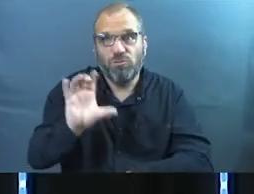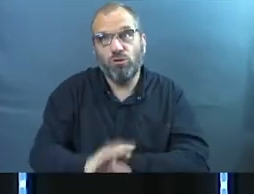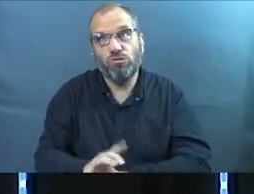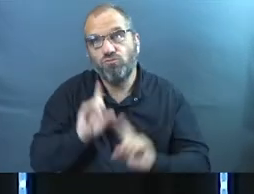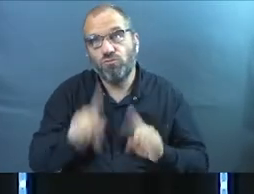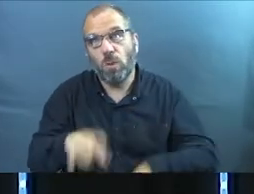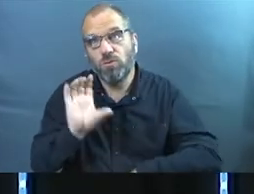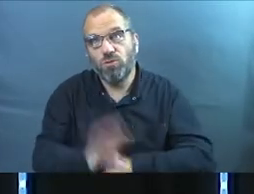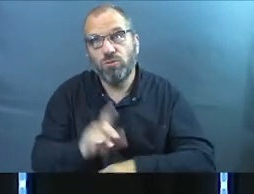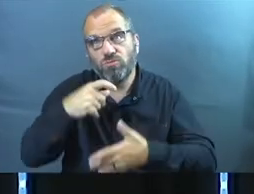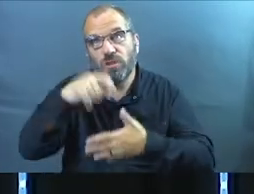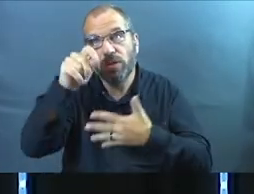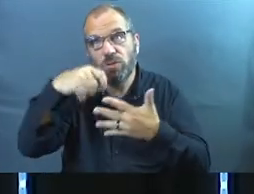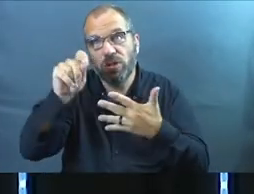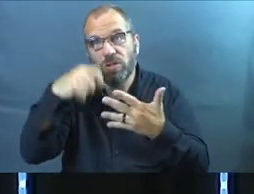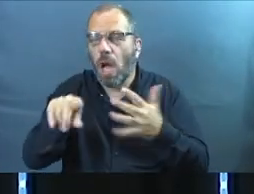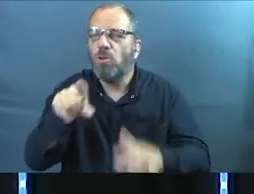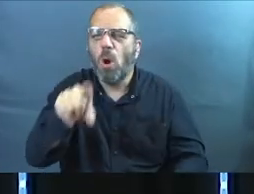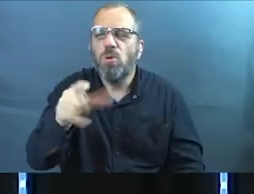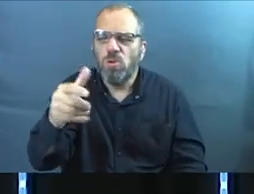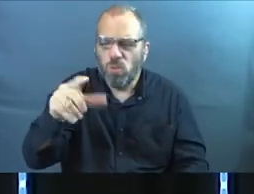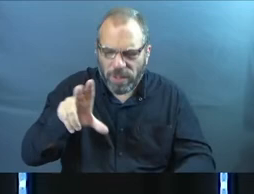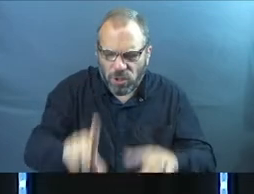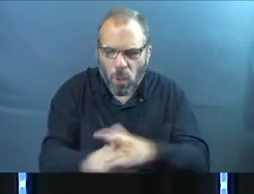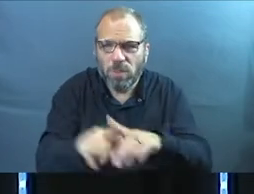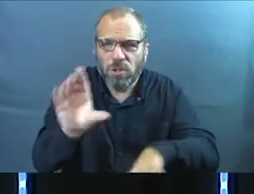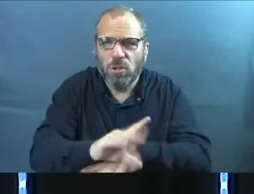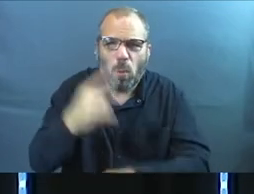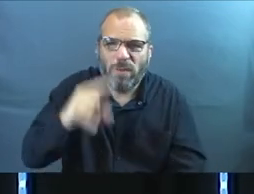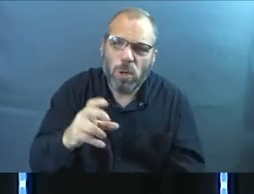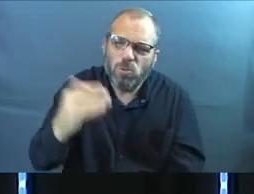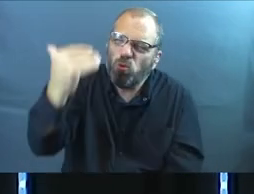church. We're here to know God.